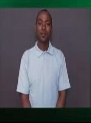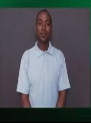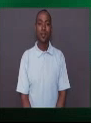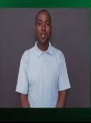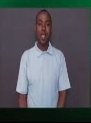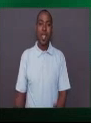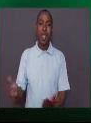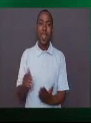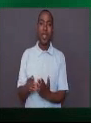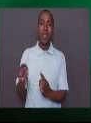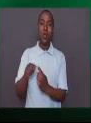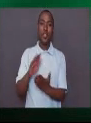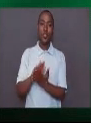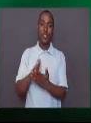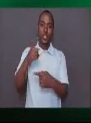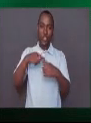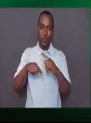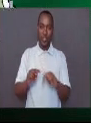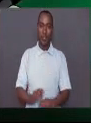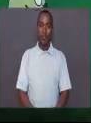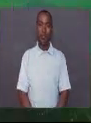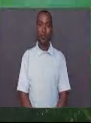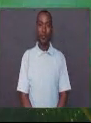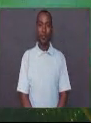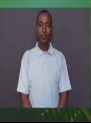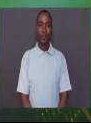Let's get back to our lesson.